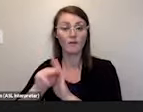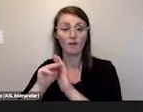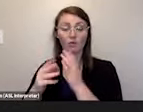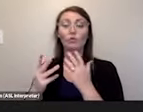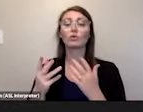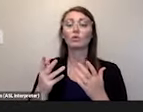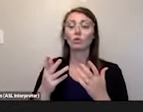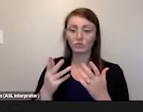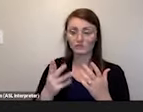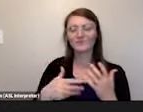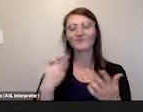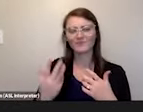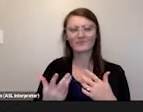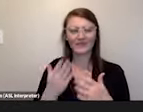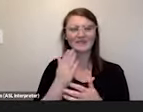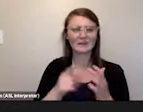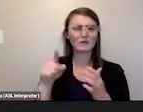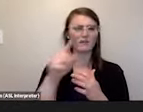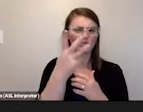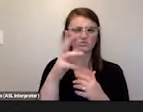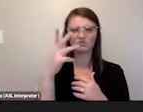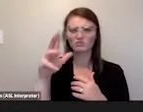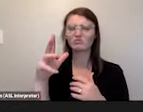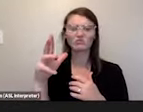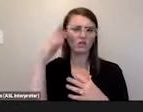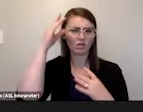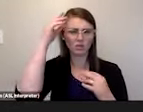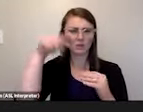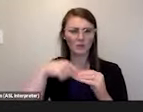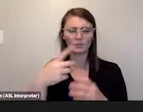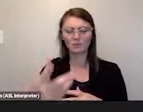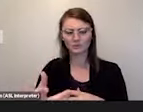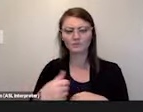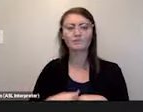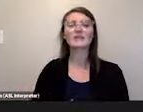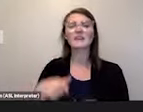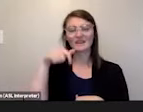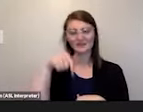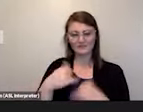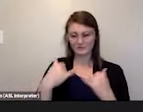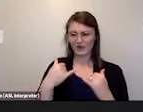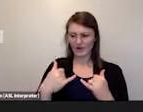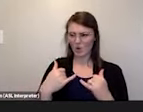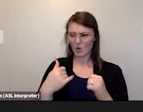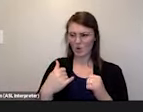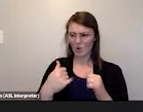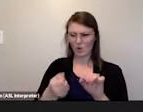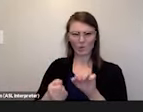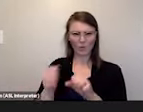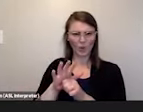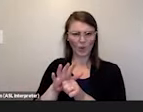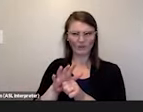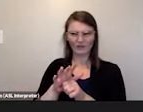is, as some of you have probably thought about, it's kind of a strange time for museum stuff right now